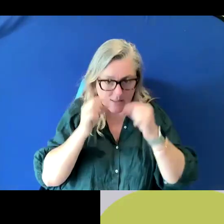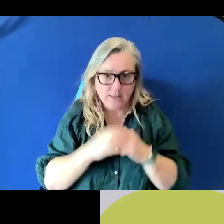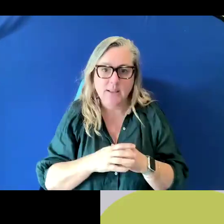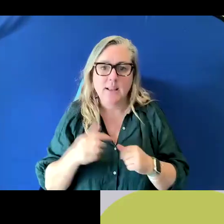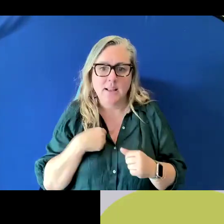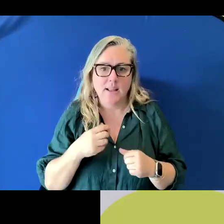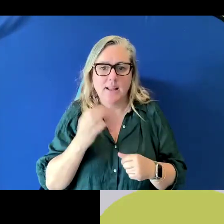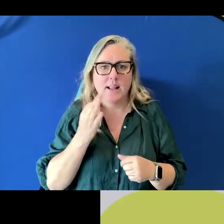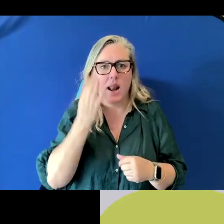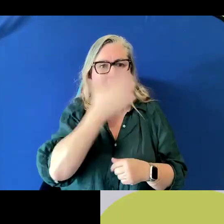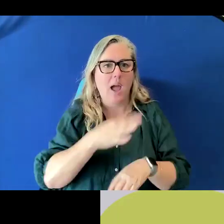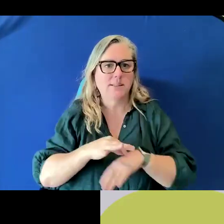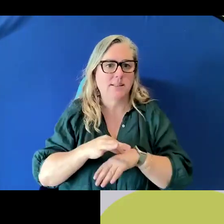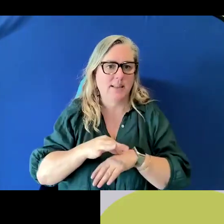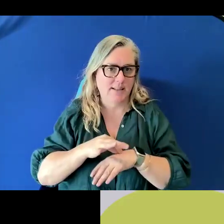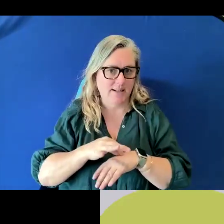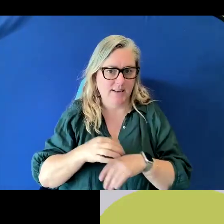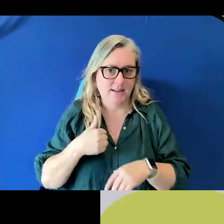have light-coloured skin.